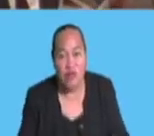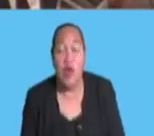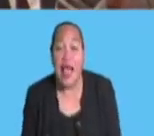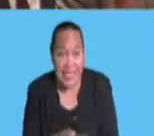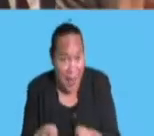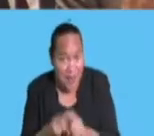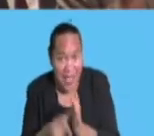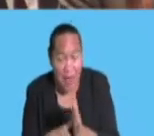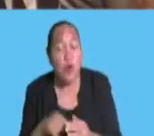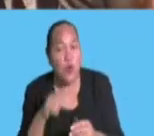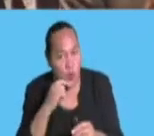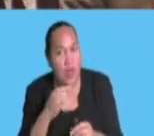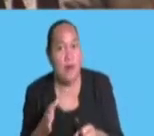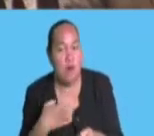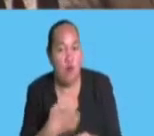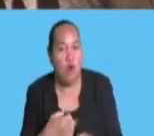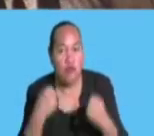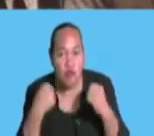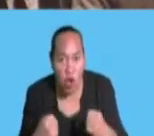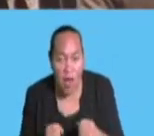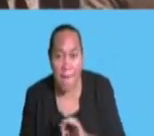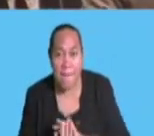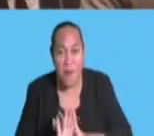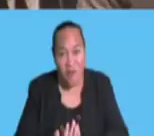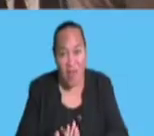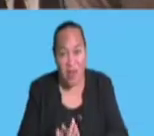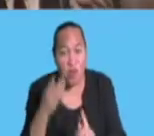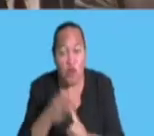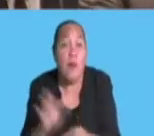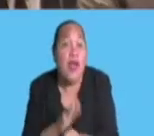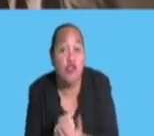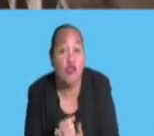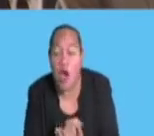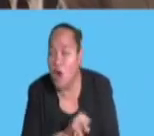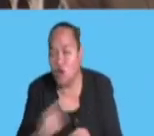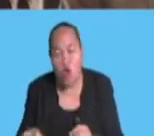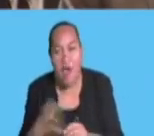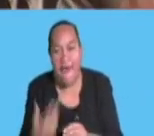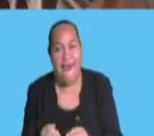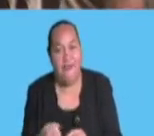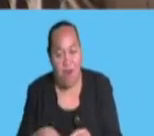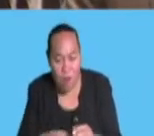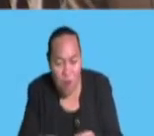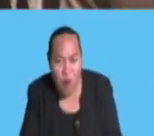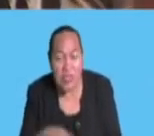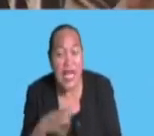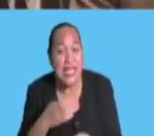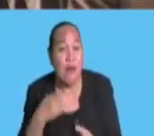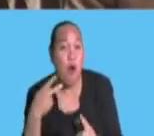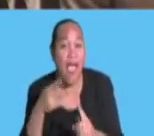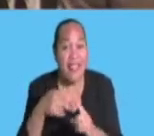are taking a stronger preventive approach to making sure that we don't have potholes in the first place. It's a proactive